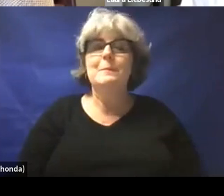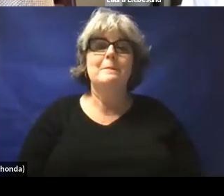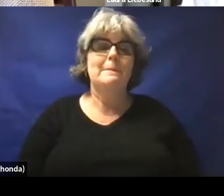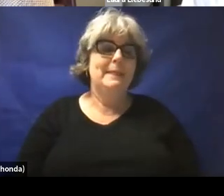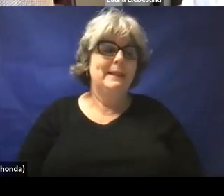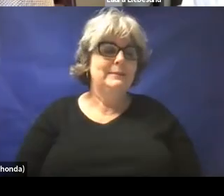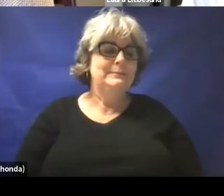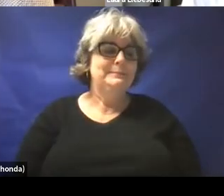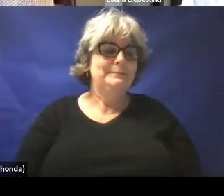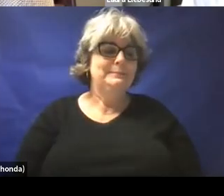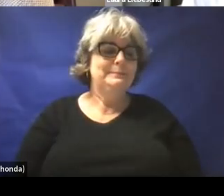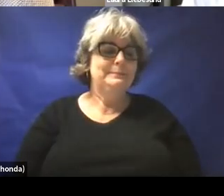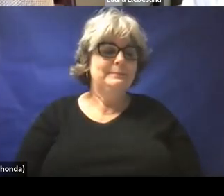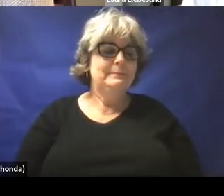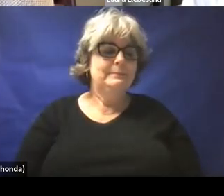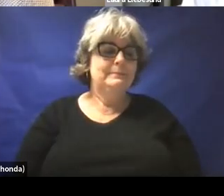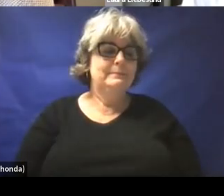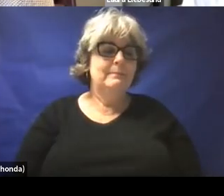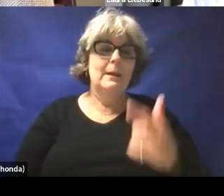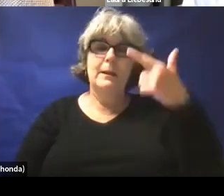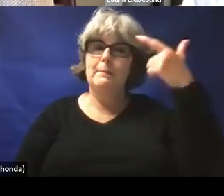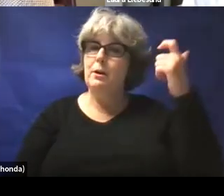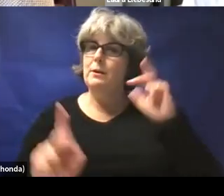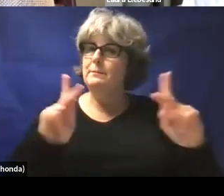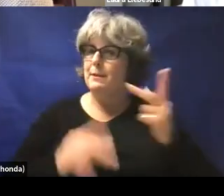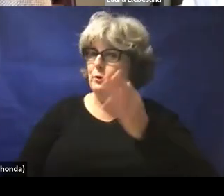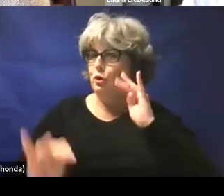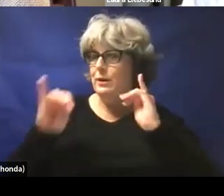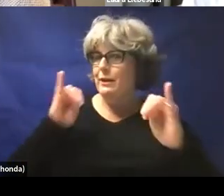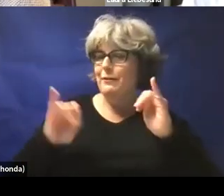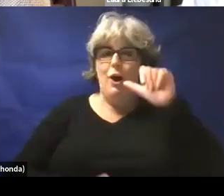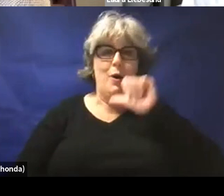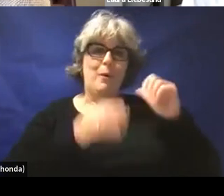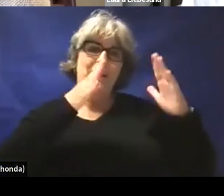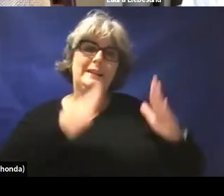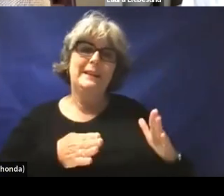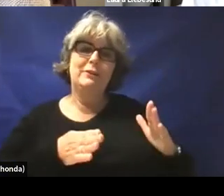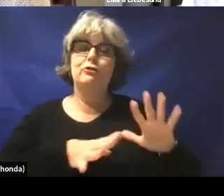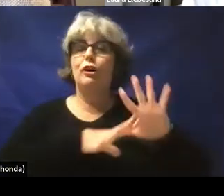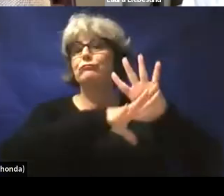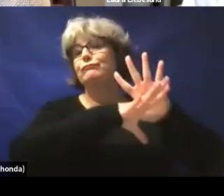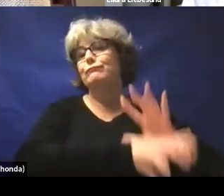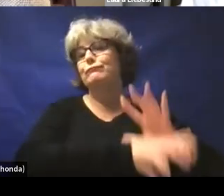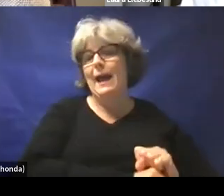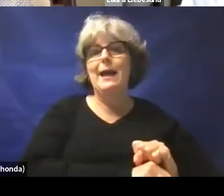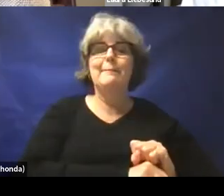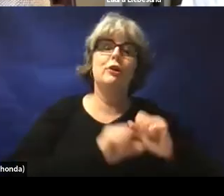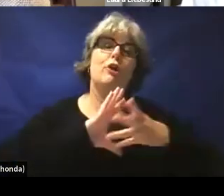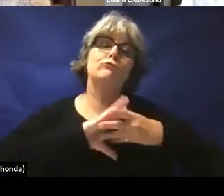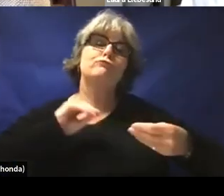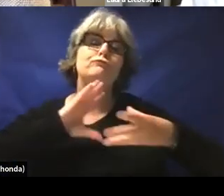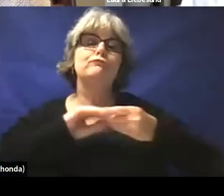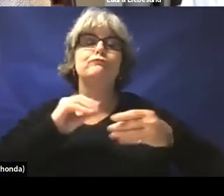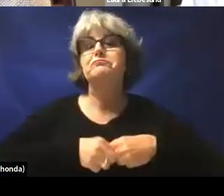I wanted to ask, because the group of people that you're interviewing are bartenders and are so accustomed to sharing